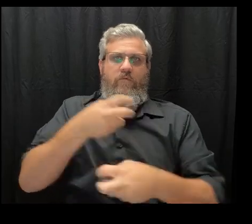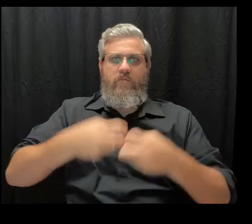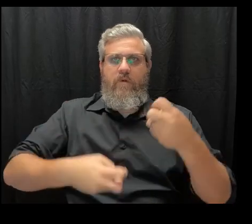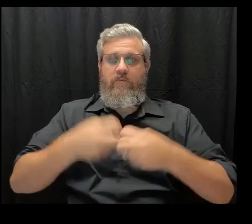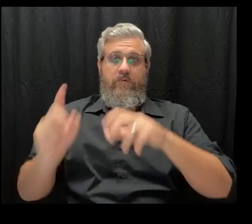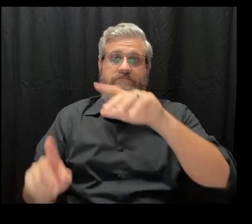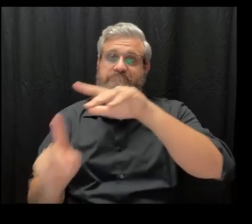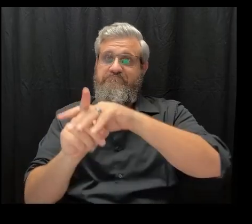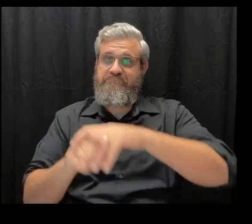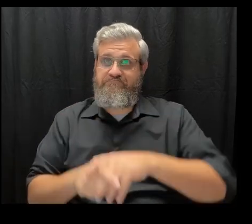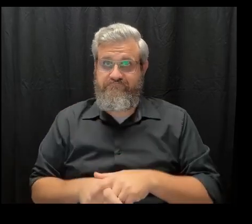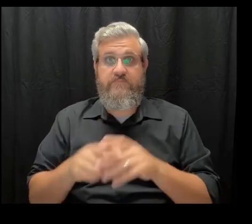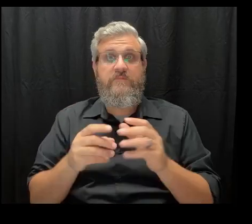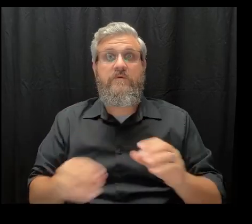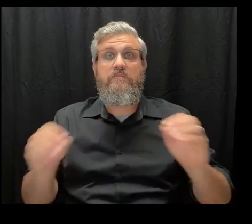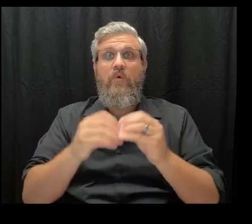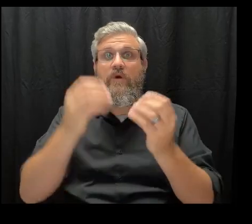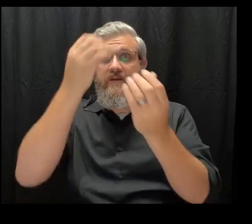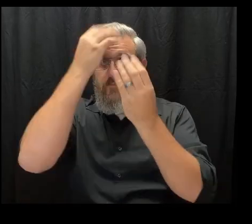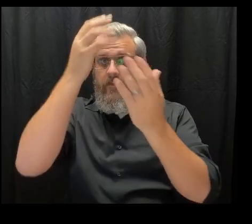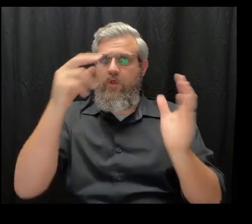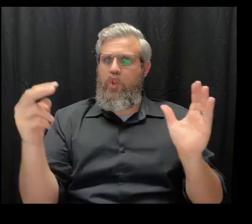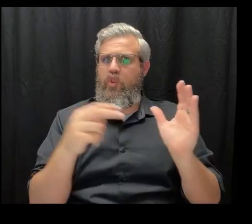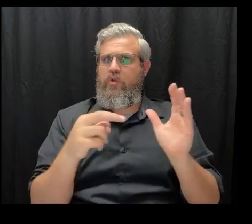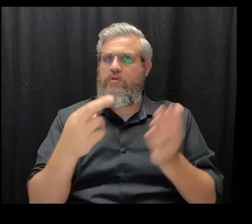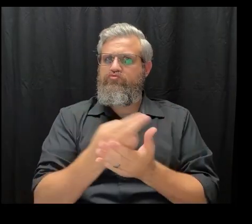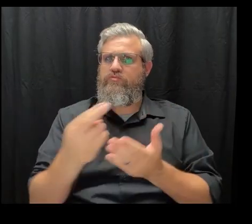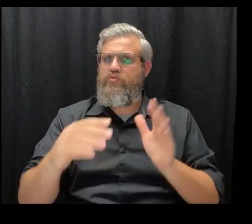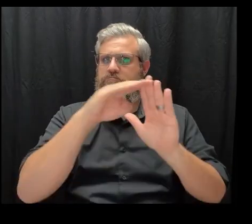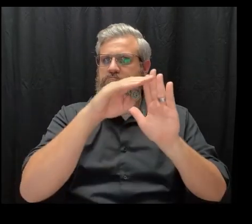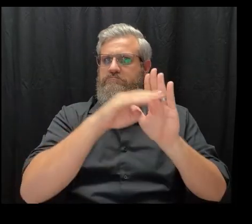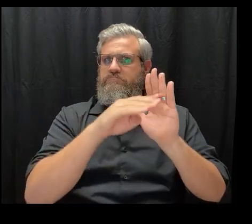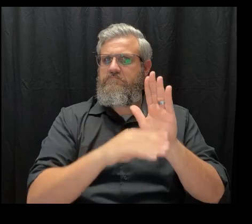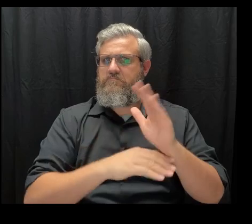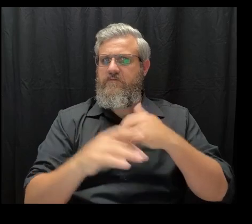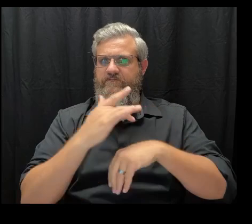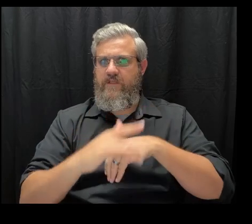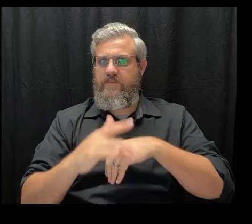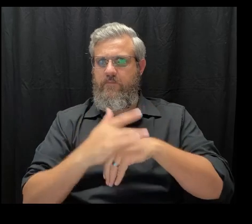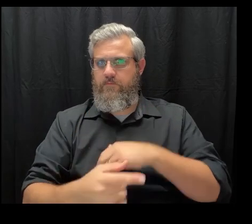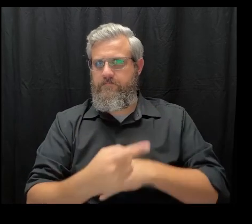For additional information, please see the resources available here.